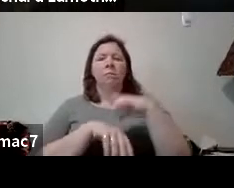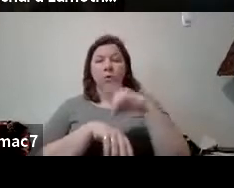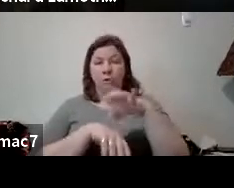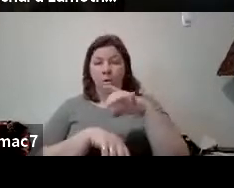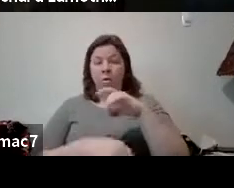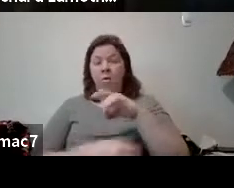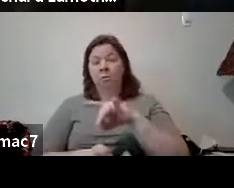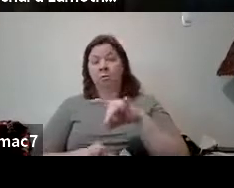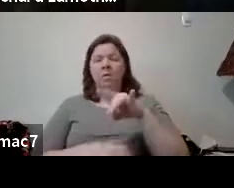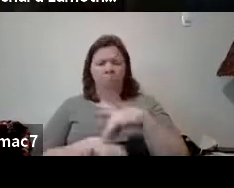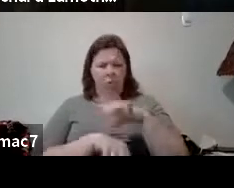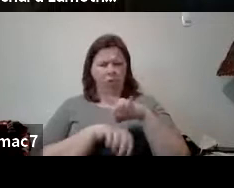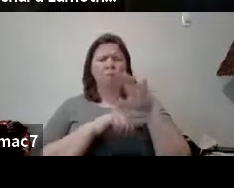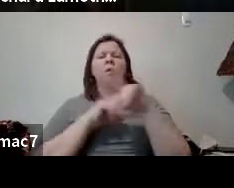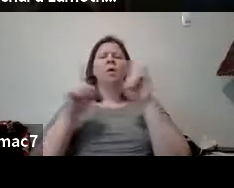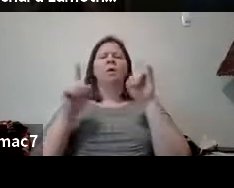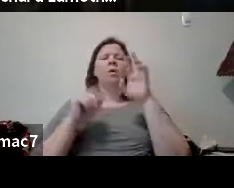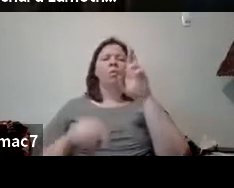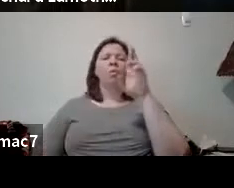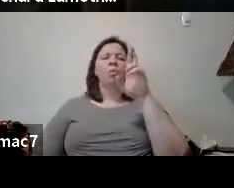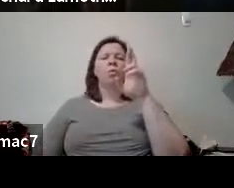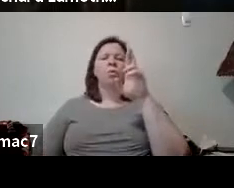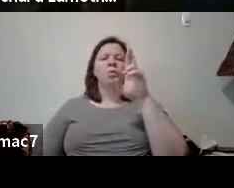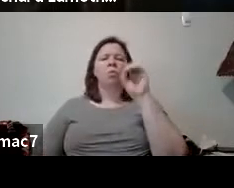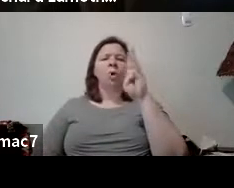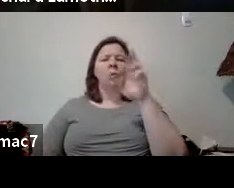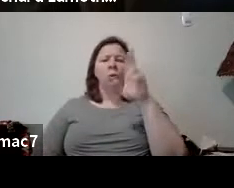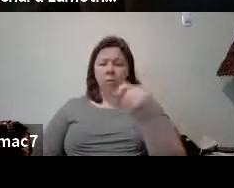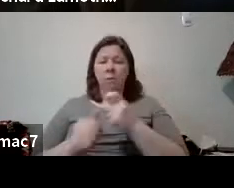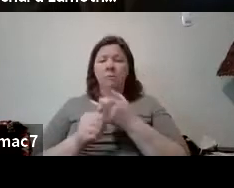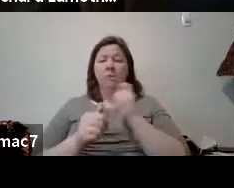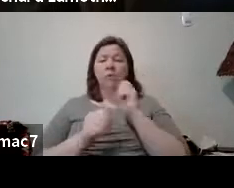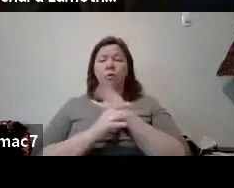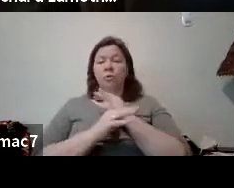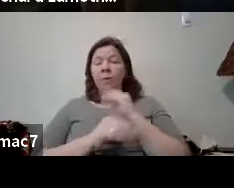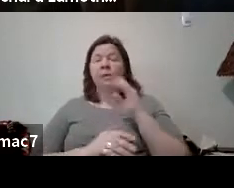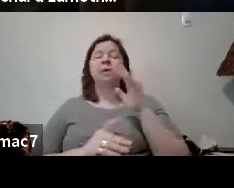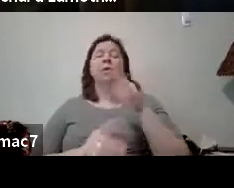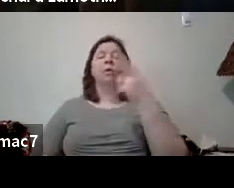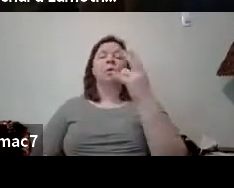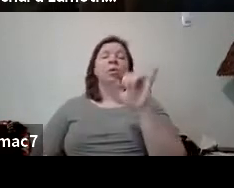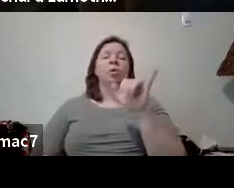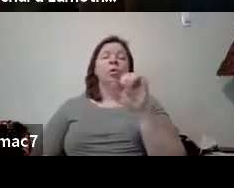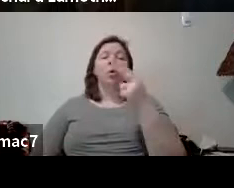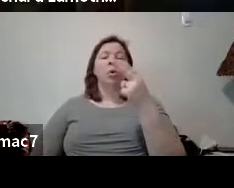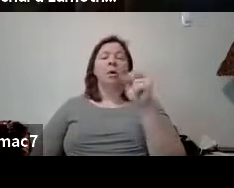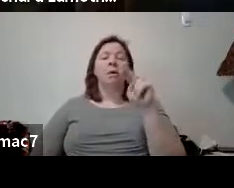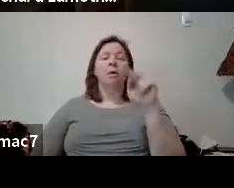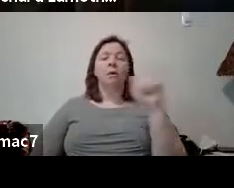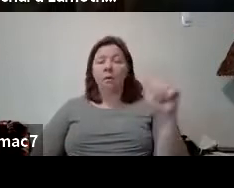I think he's from Germany, I can't remember now. Then we have Johanna.